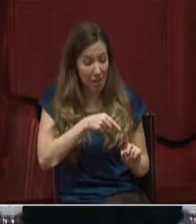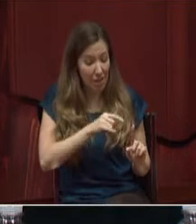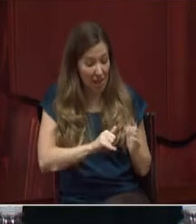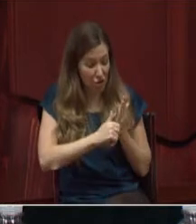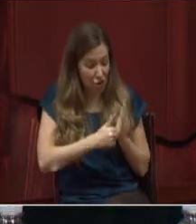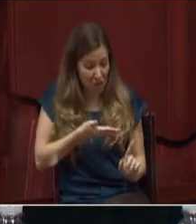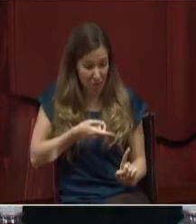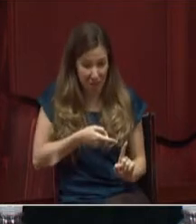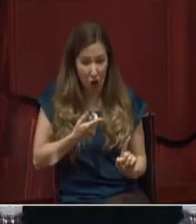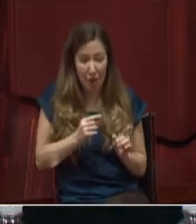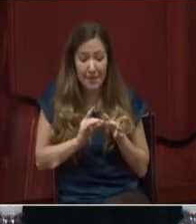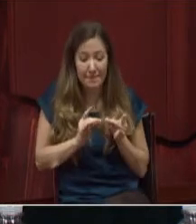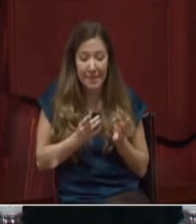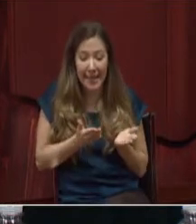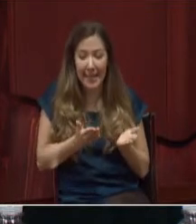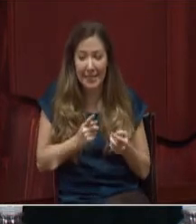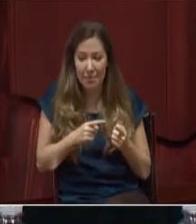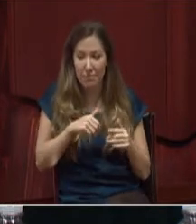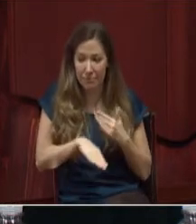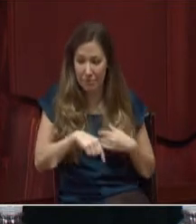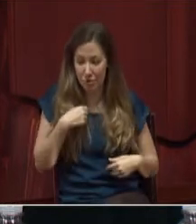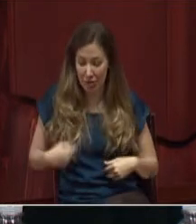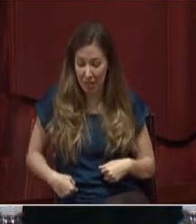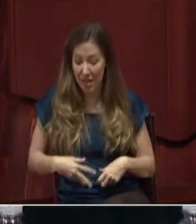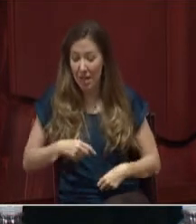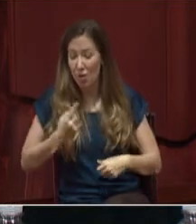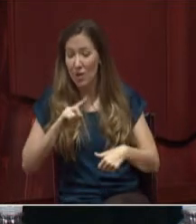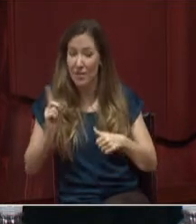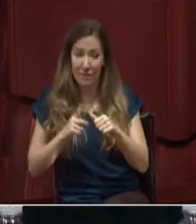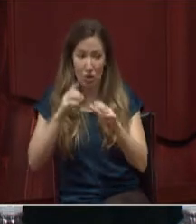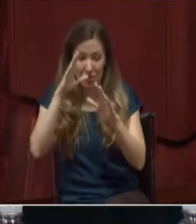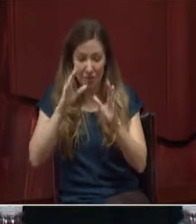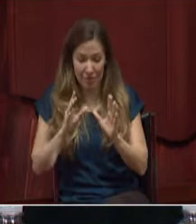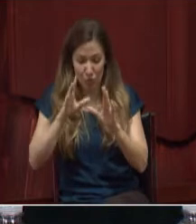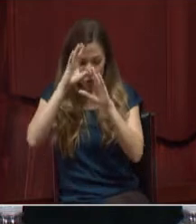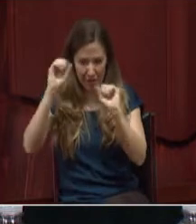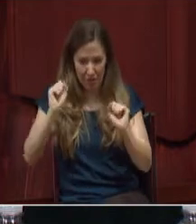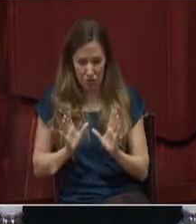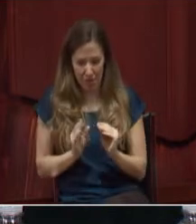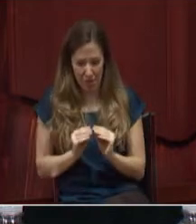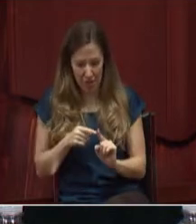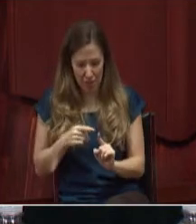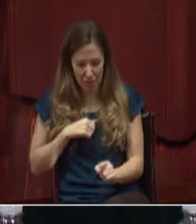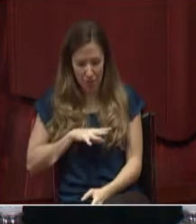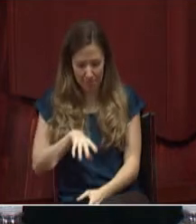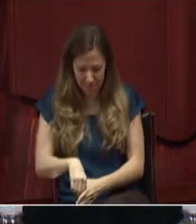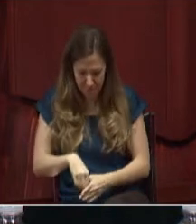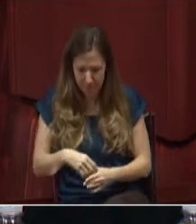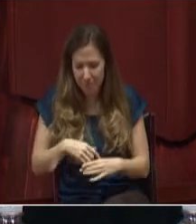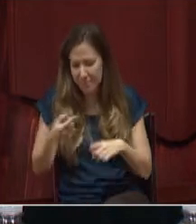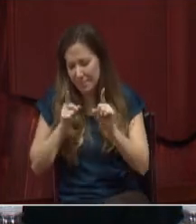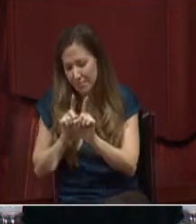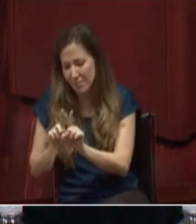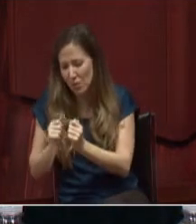place. Now, in one of the very first meetings as president, I participated, and I was walking out with Henry, and I